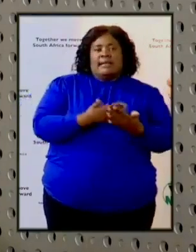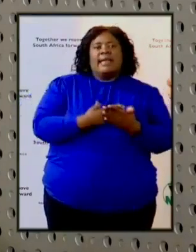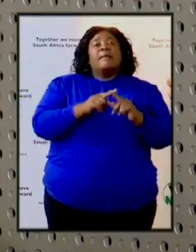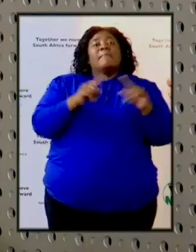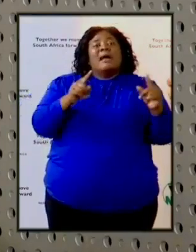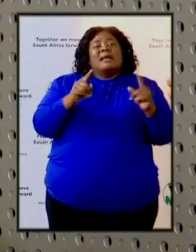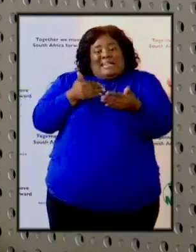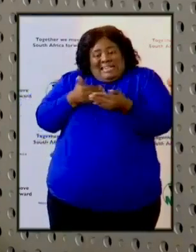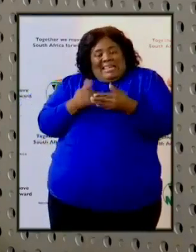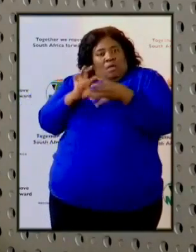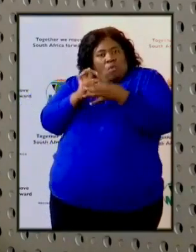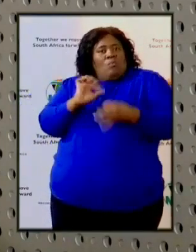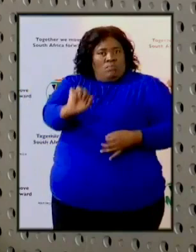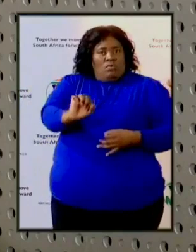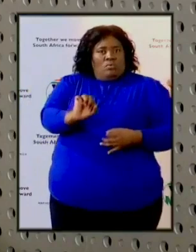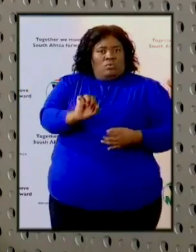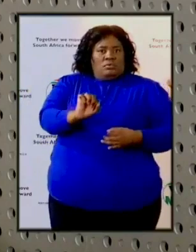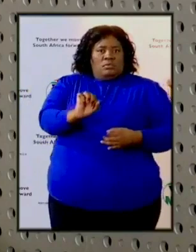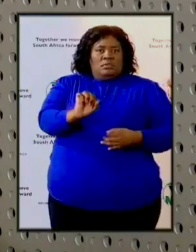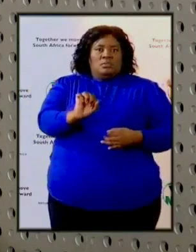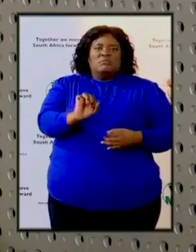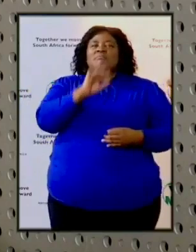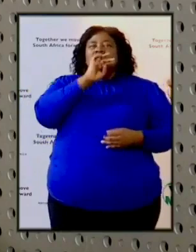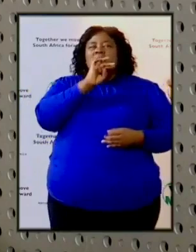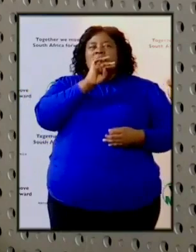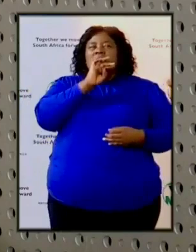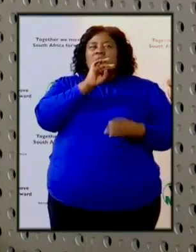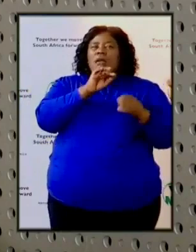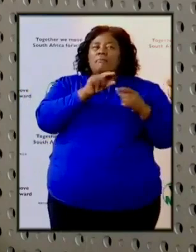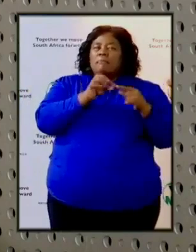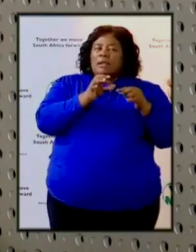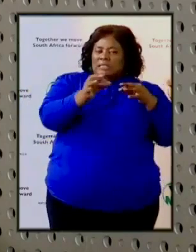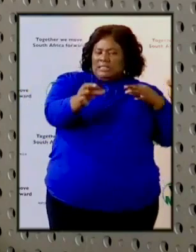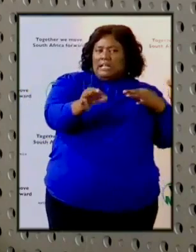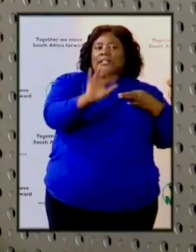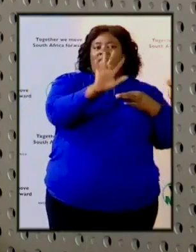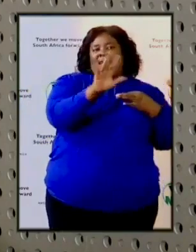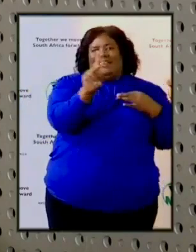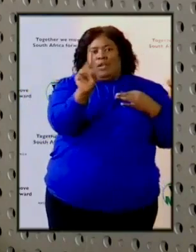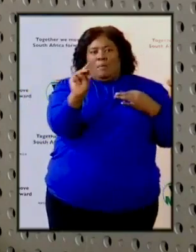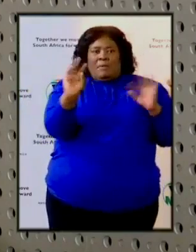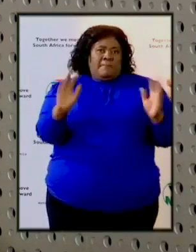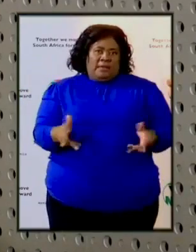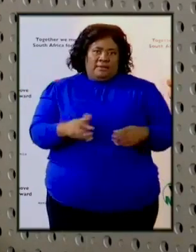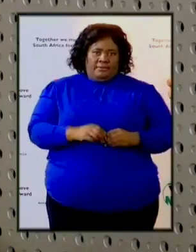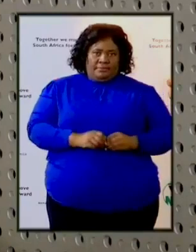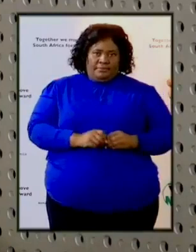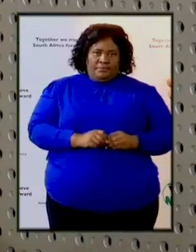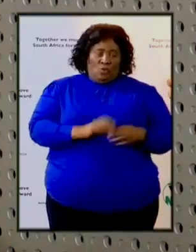neighborhood, within about 5 kilometer radius of your neighborhood, your